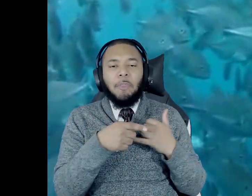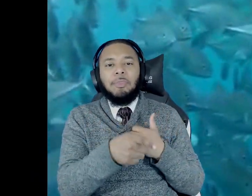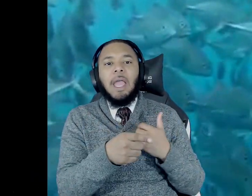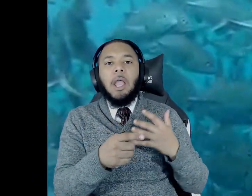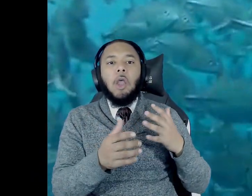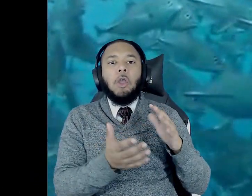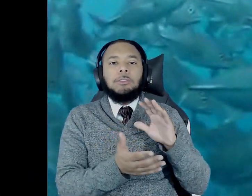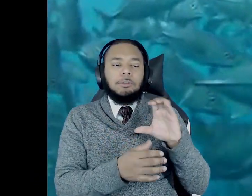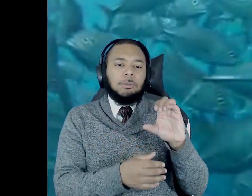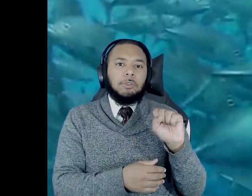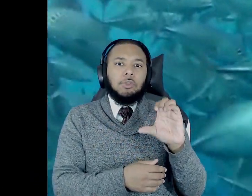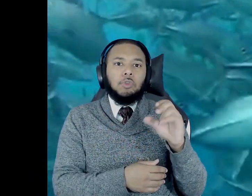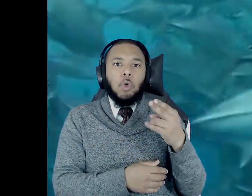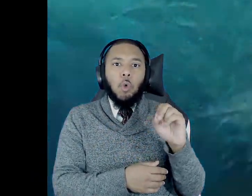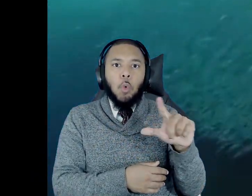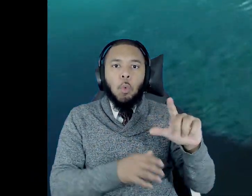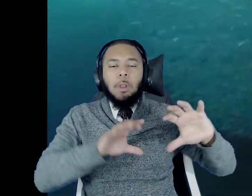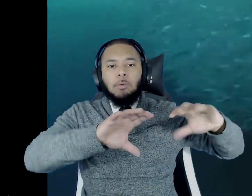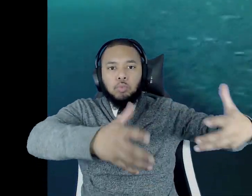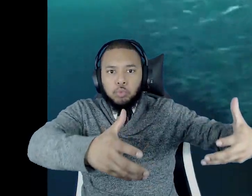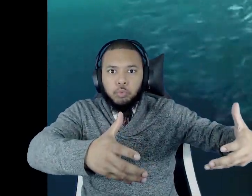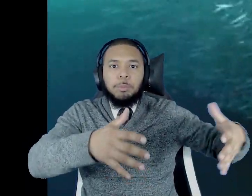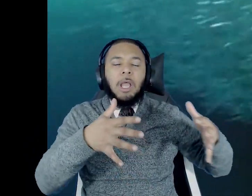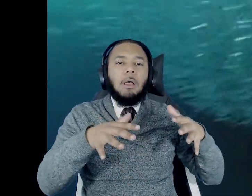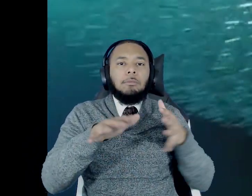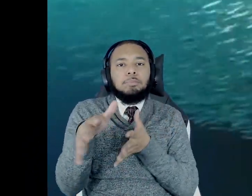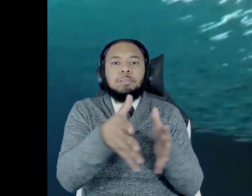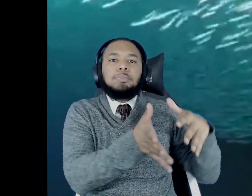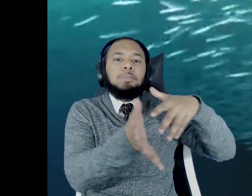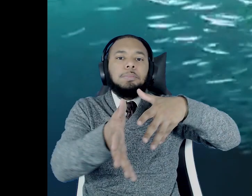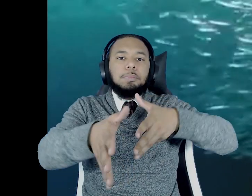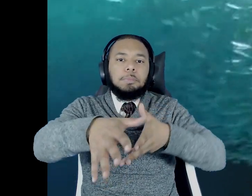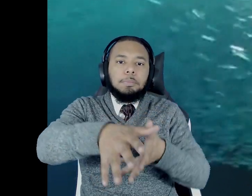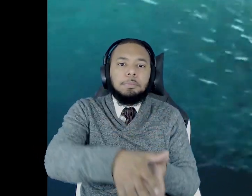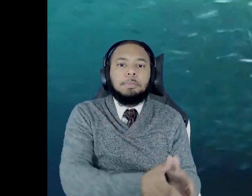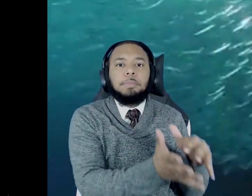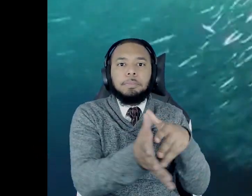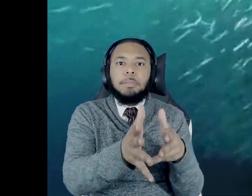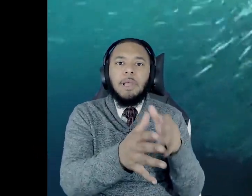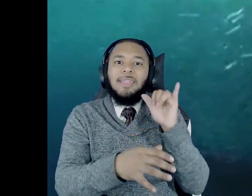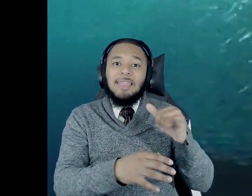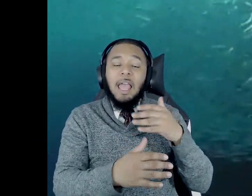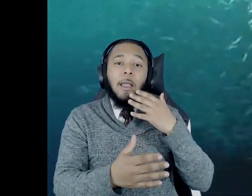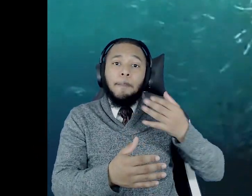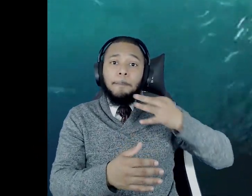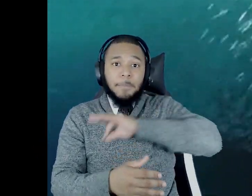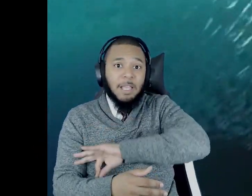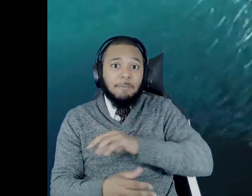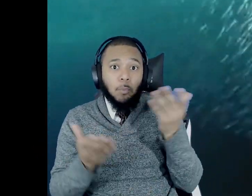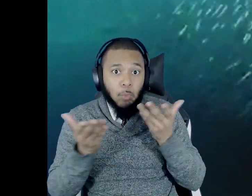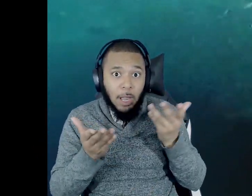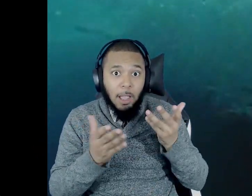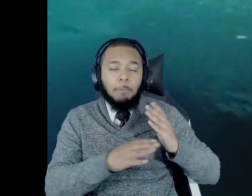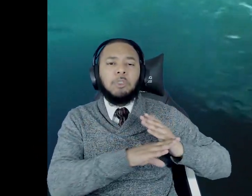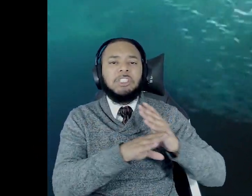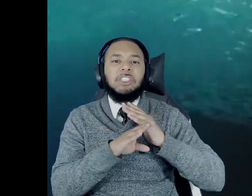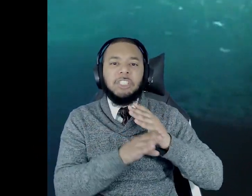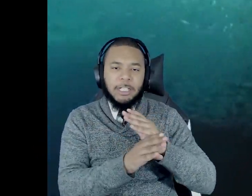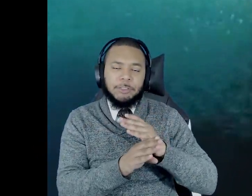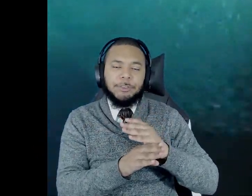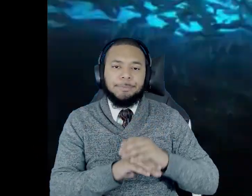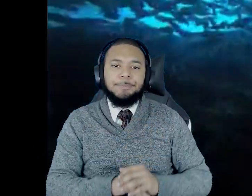them with resources and things like that. That's also going to, though, one of the big benefits there is providing protection from predators, right? Because large